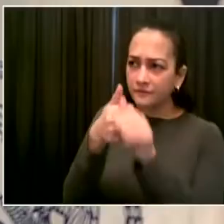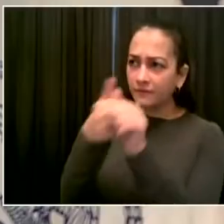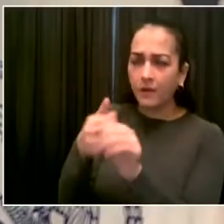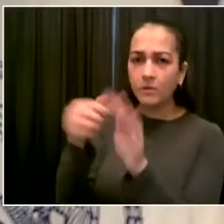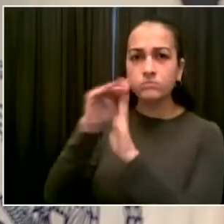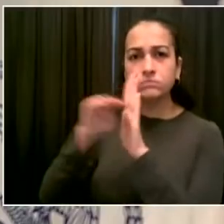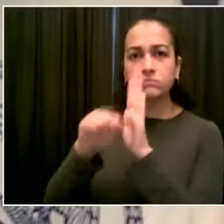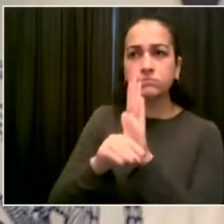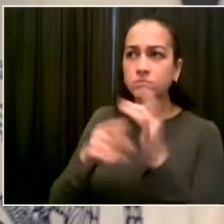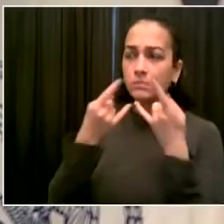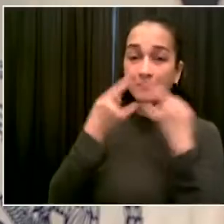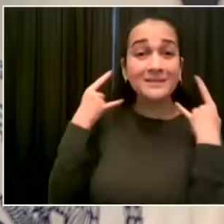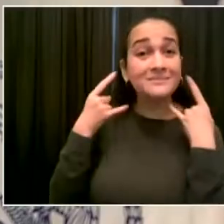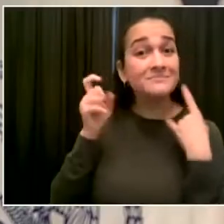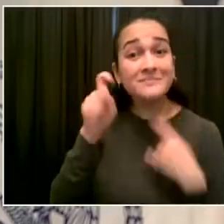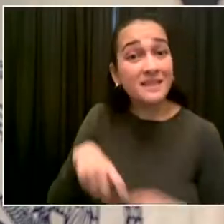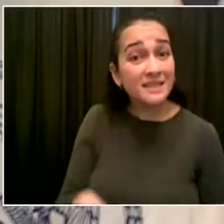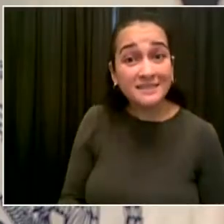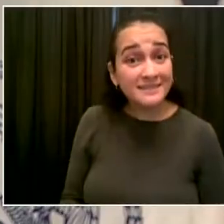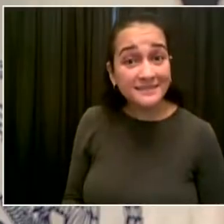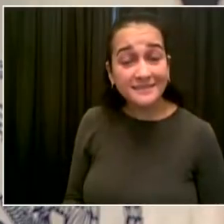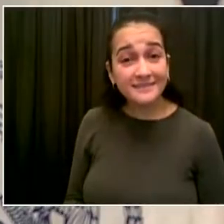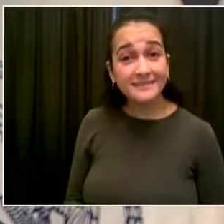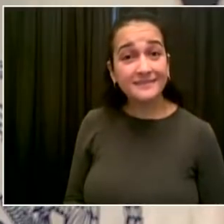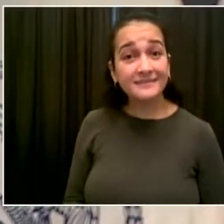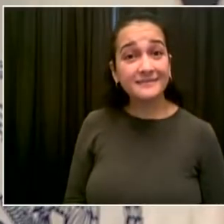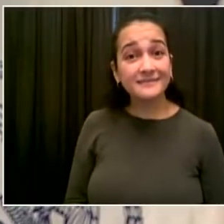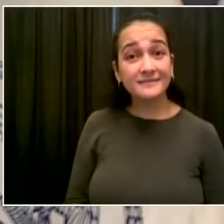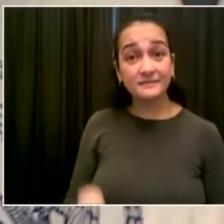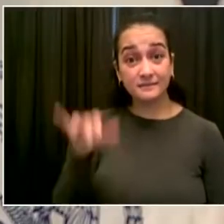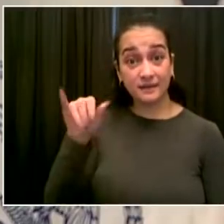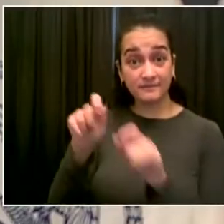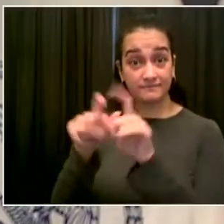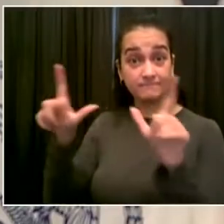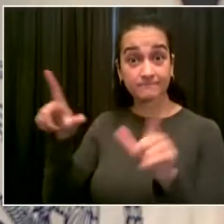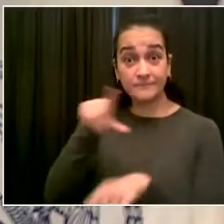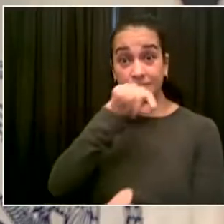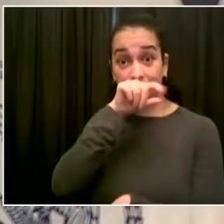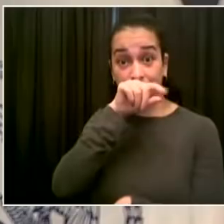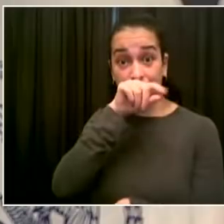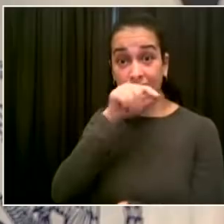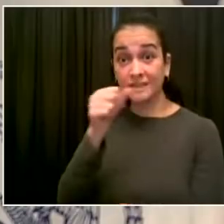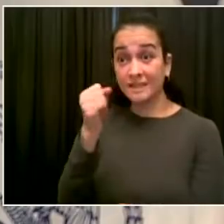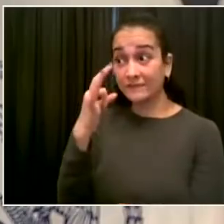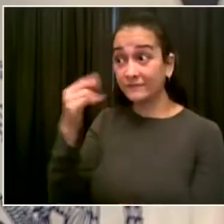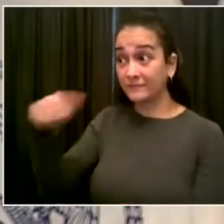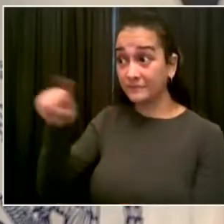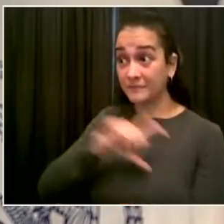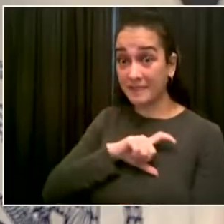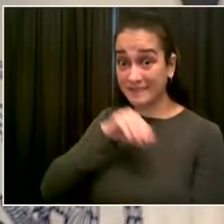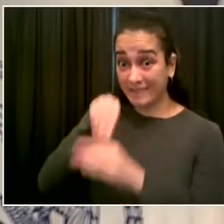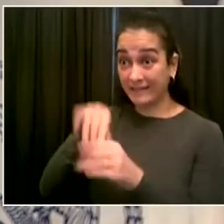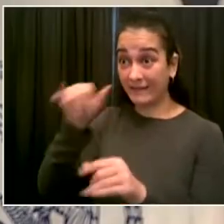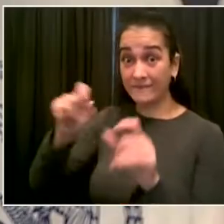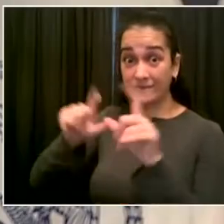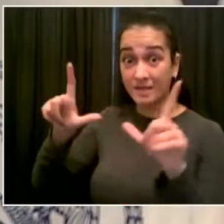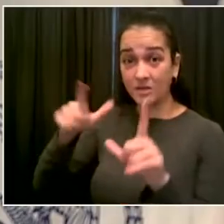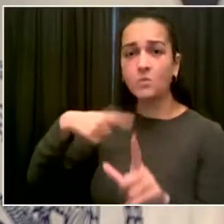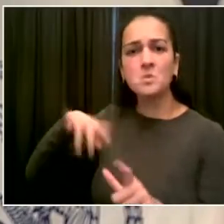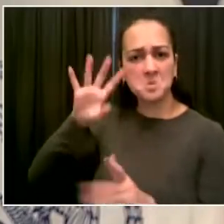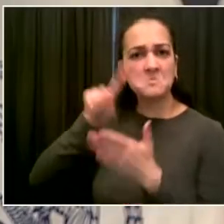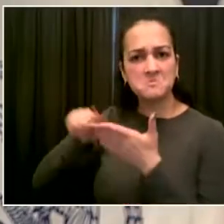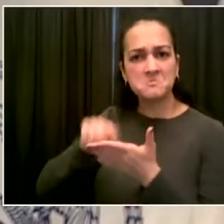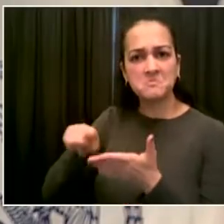the video, most recent video, there's an investigation underway. I expect there will be discipline in that case because it's obvious that they were not wearing